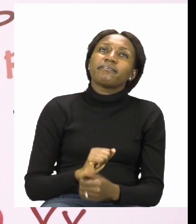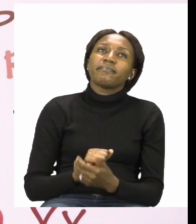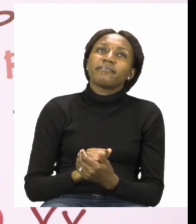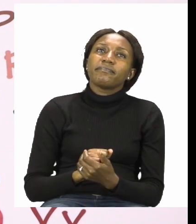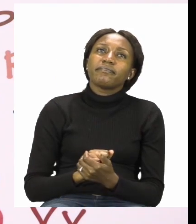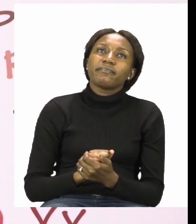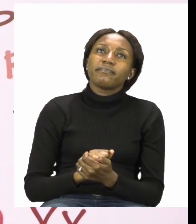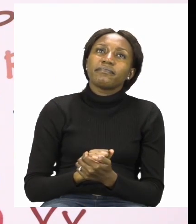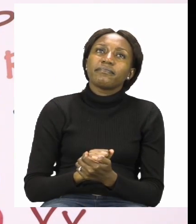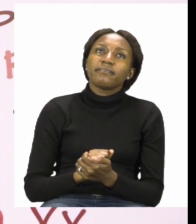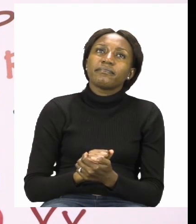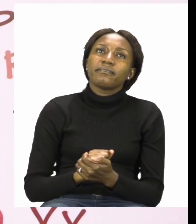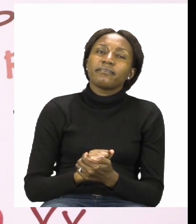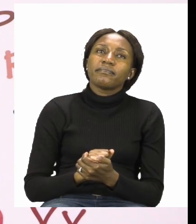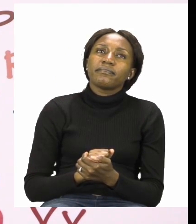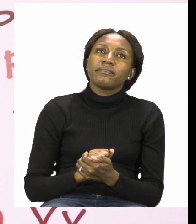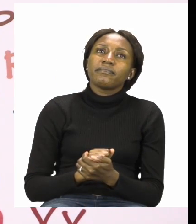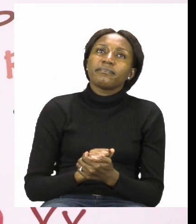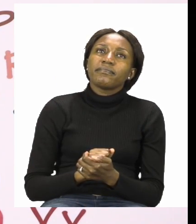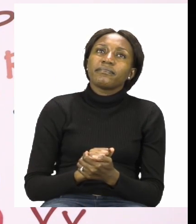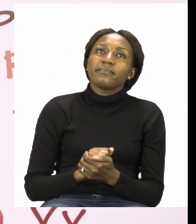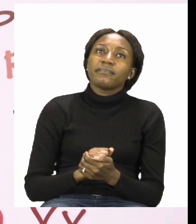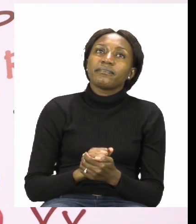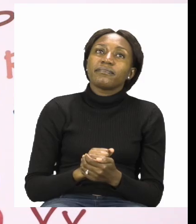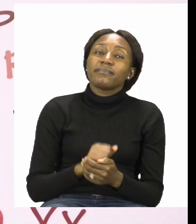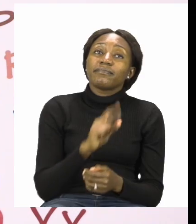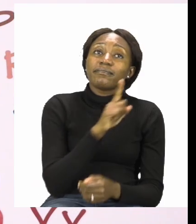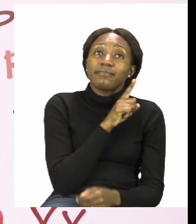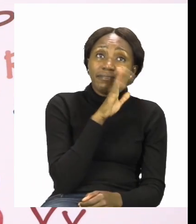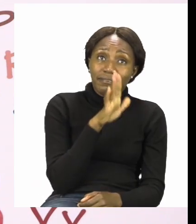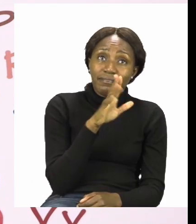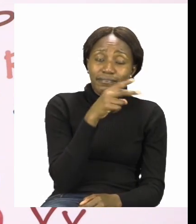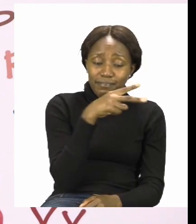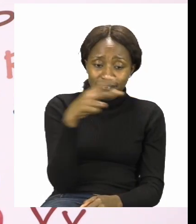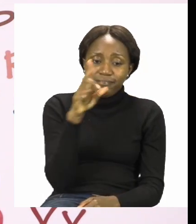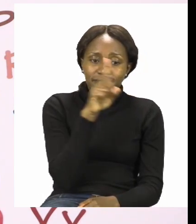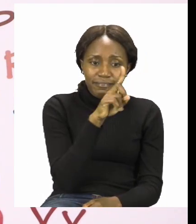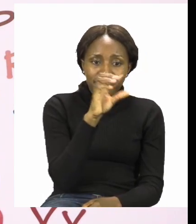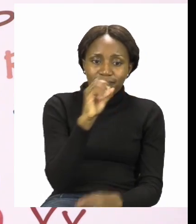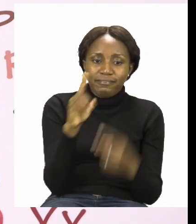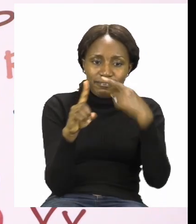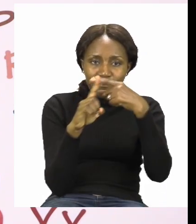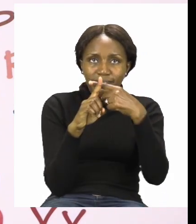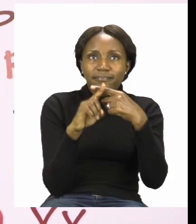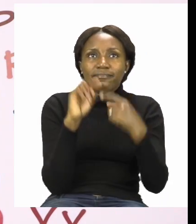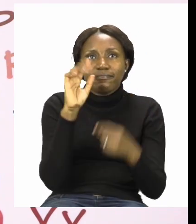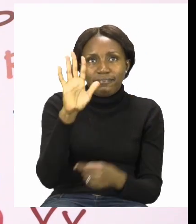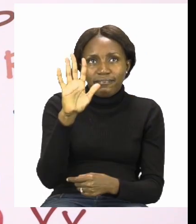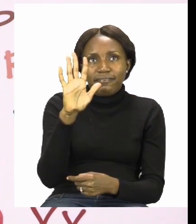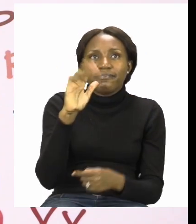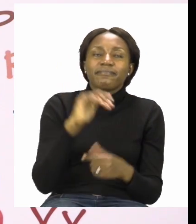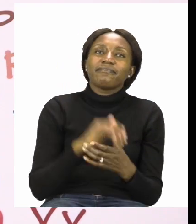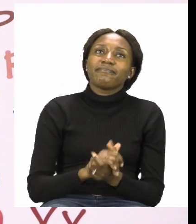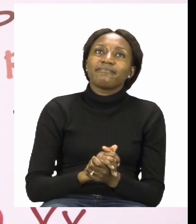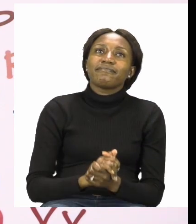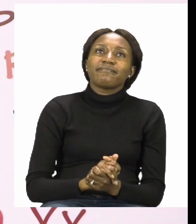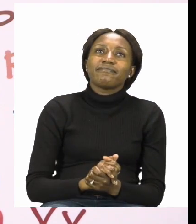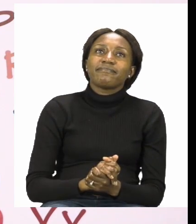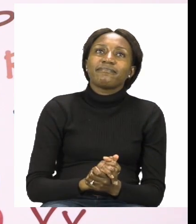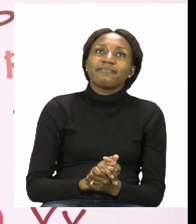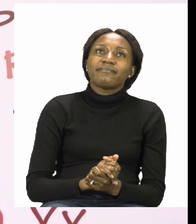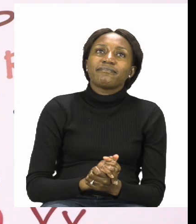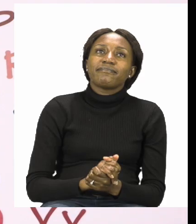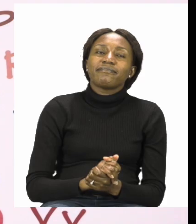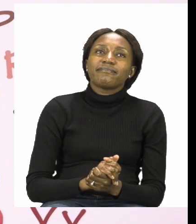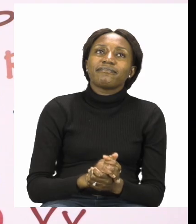15. So we have said 15 equals 10 plus 5. Now we have put